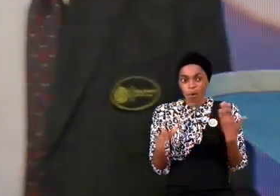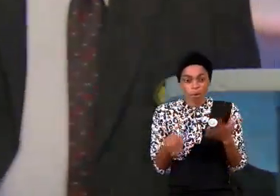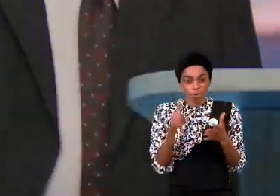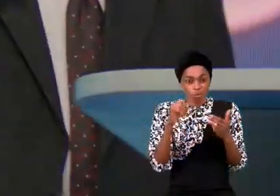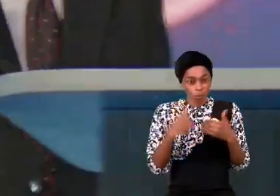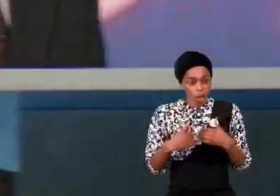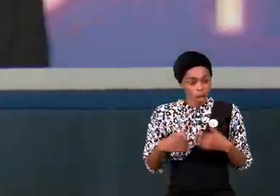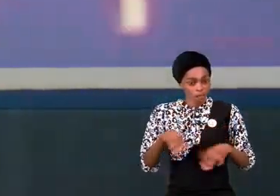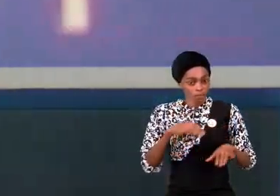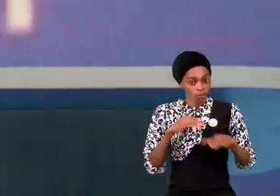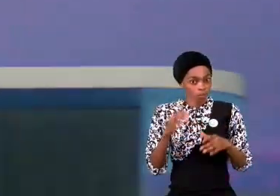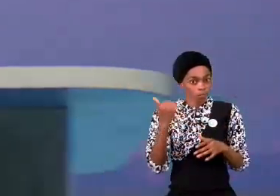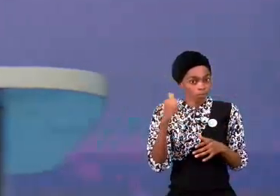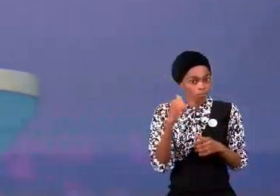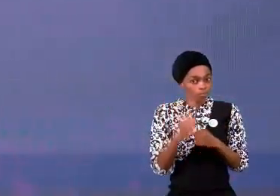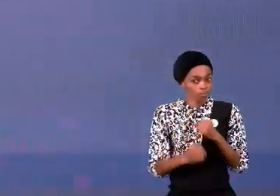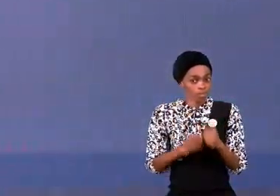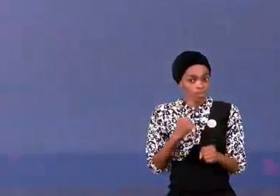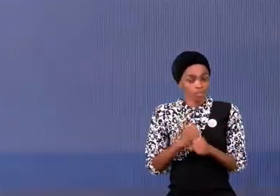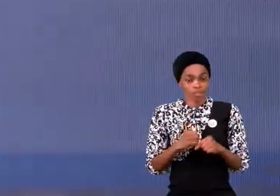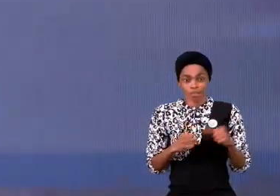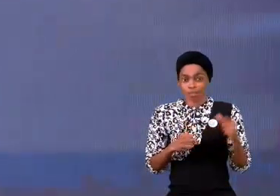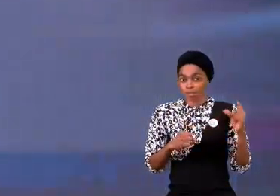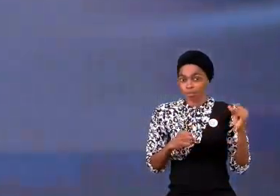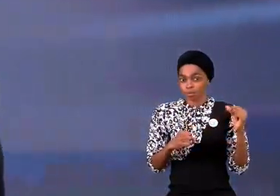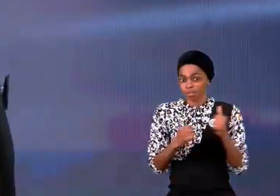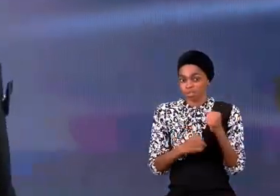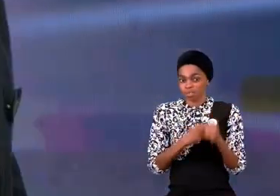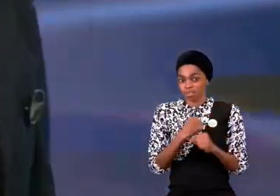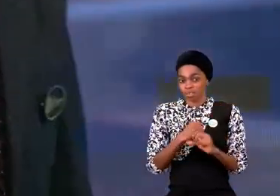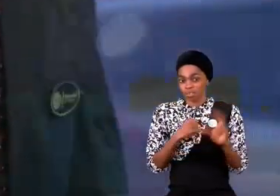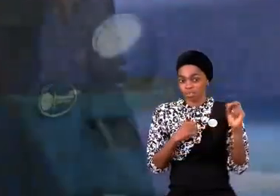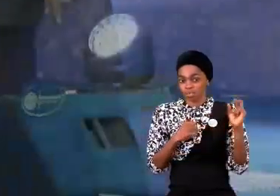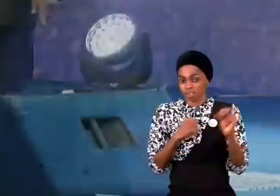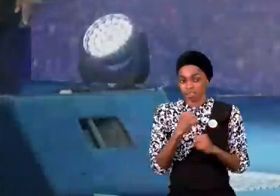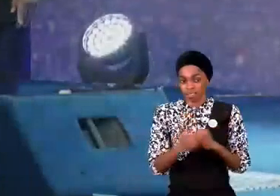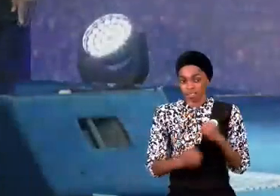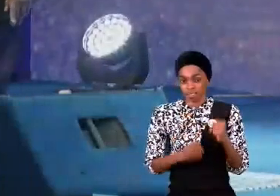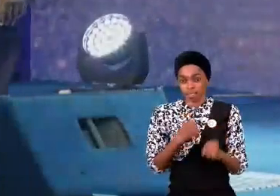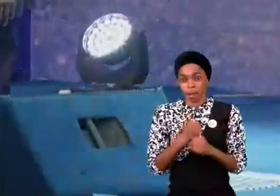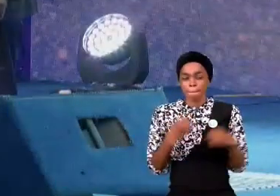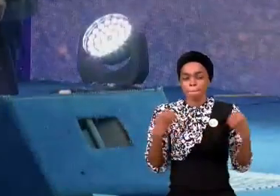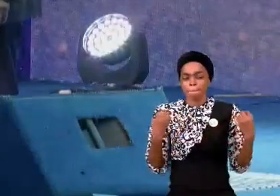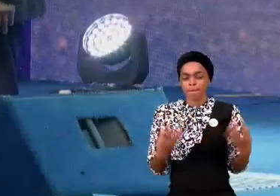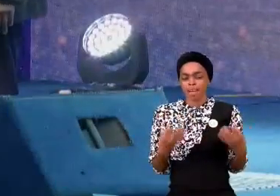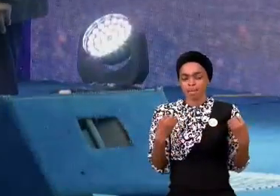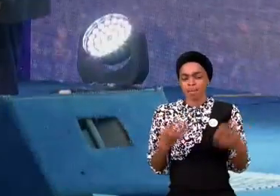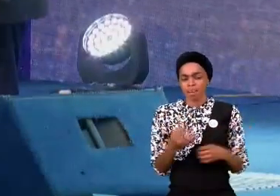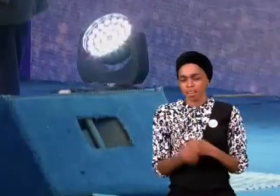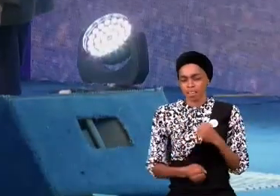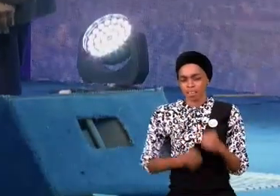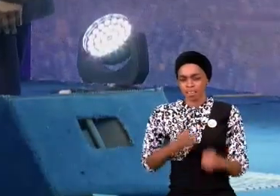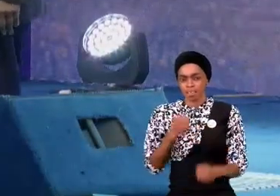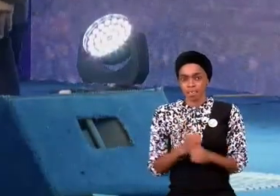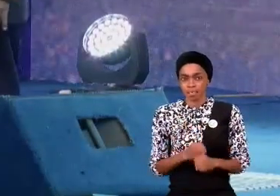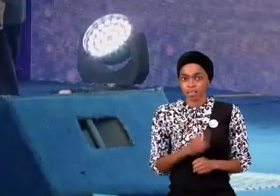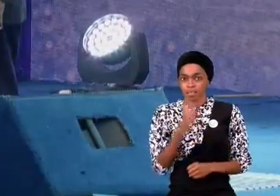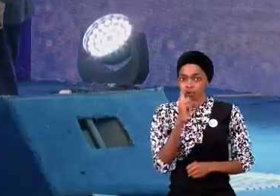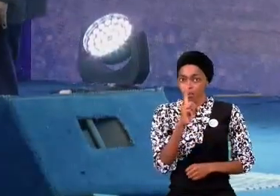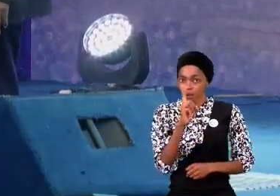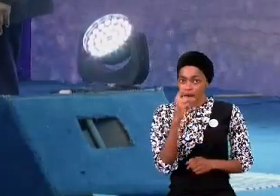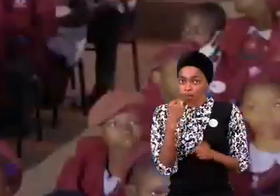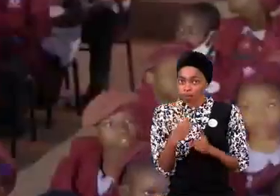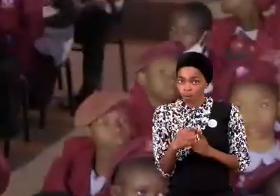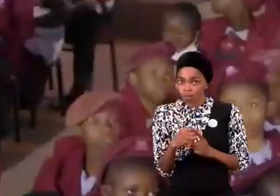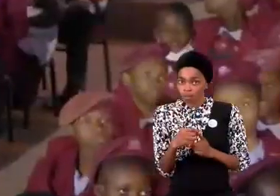years, in one word, that guilt, that condemnation is taken away